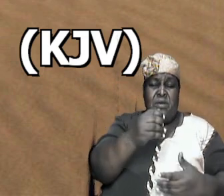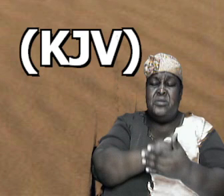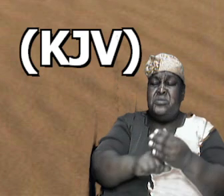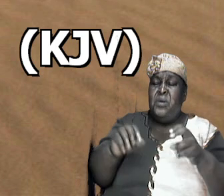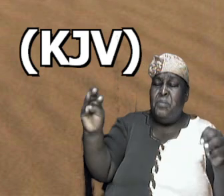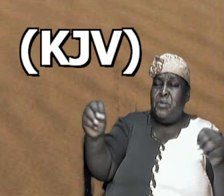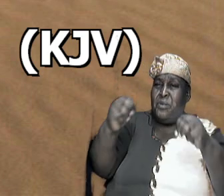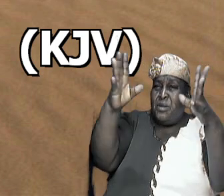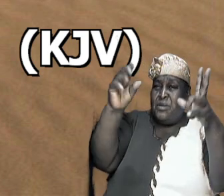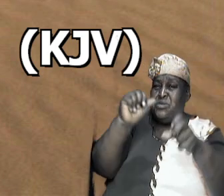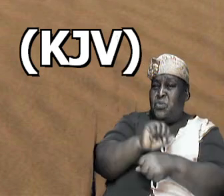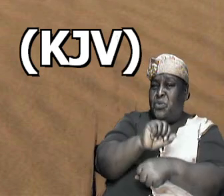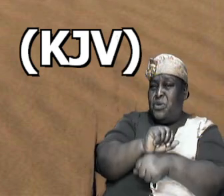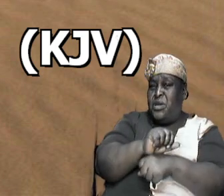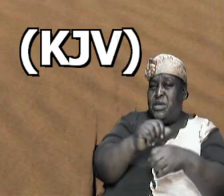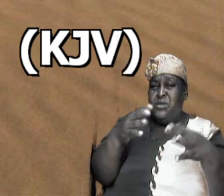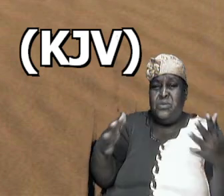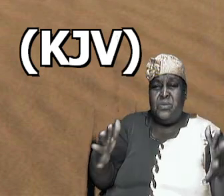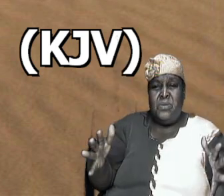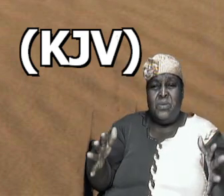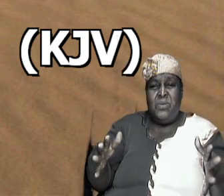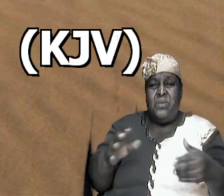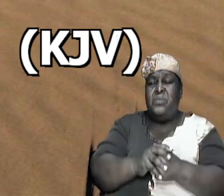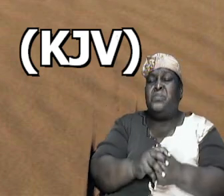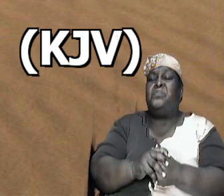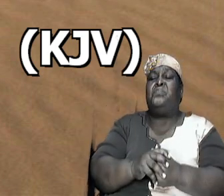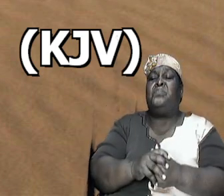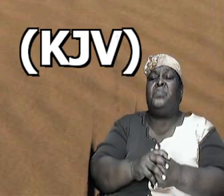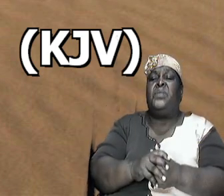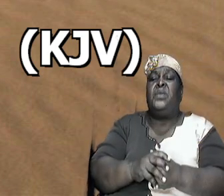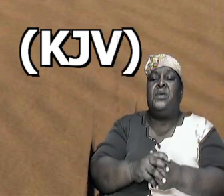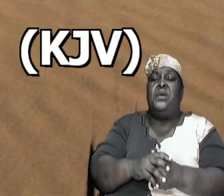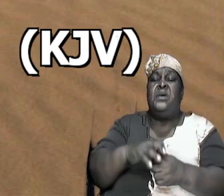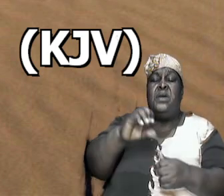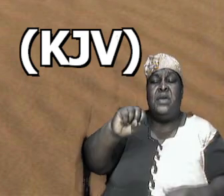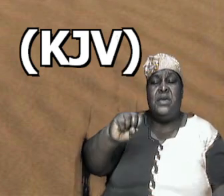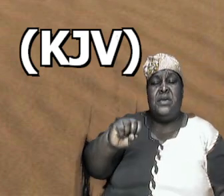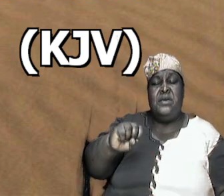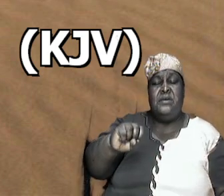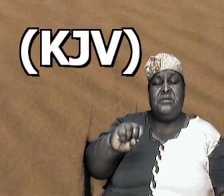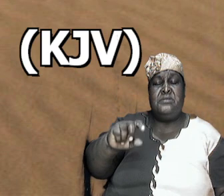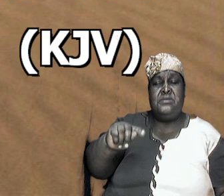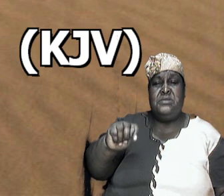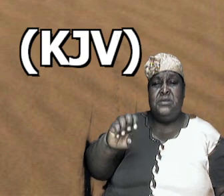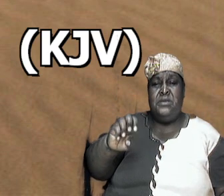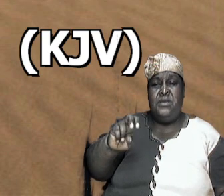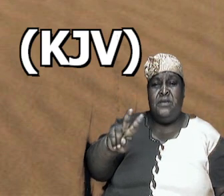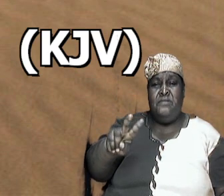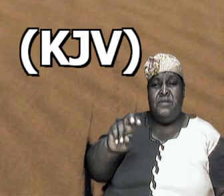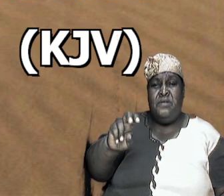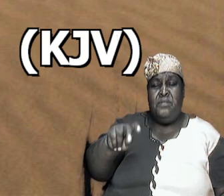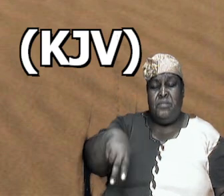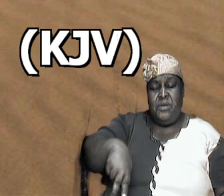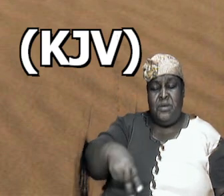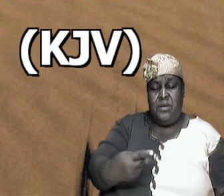work that was being done. Case in point, if we look at Stephen, I think